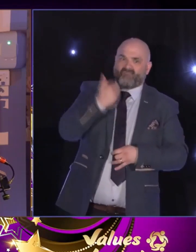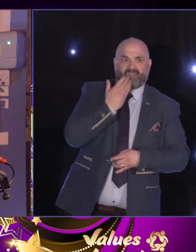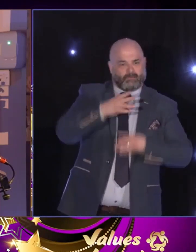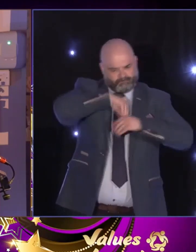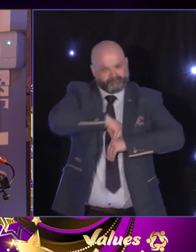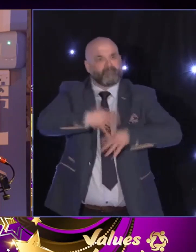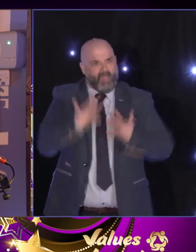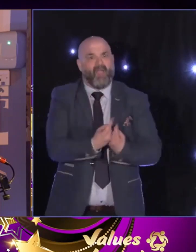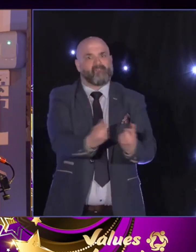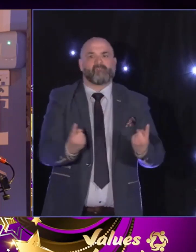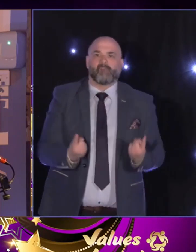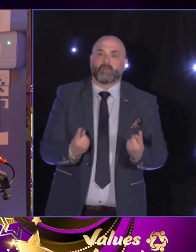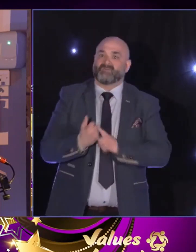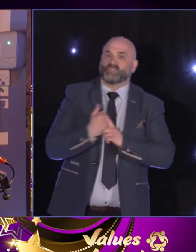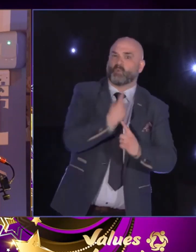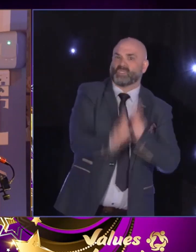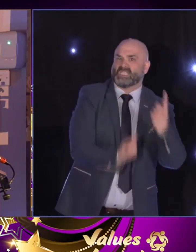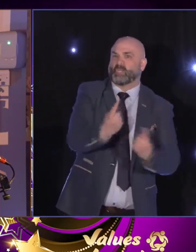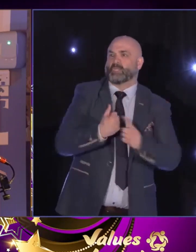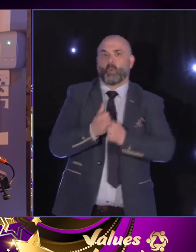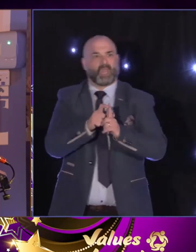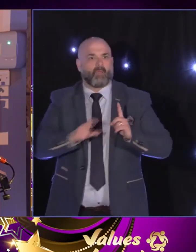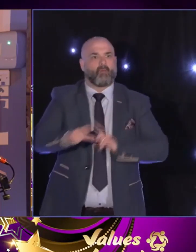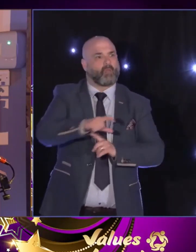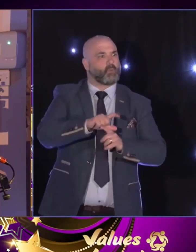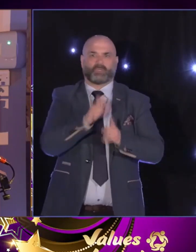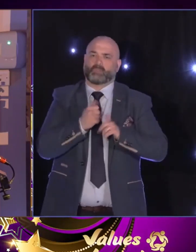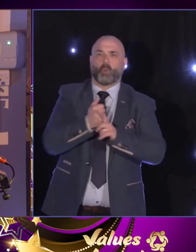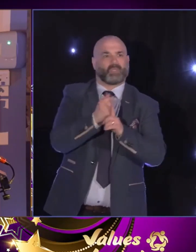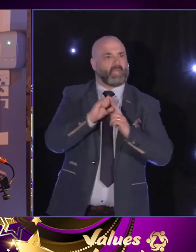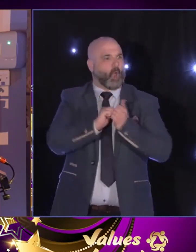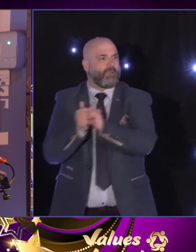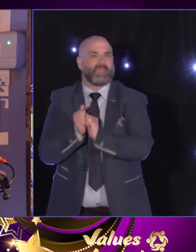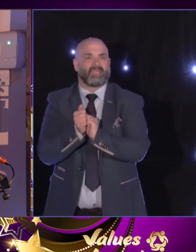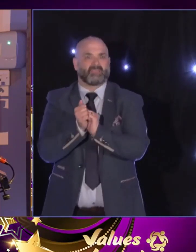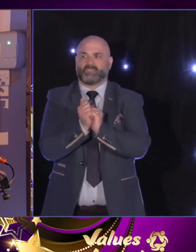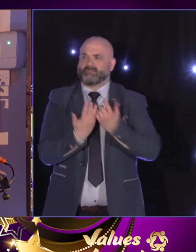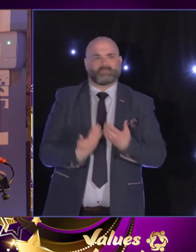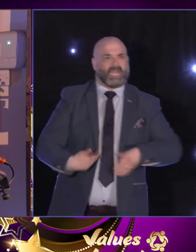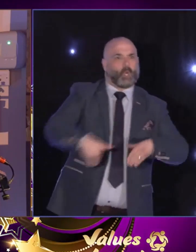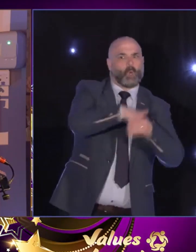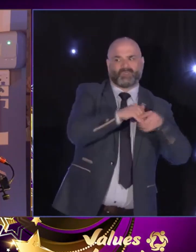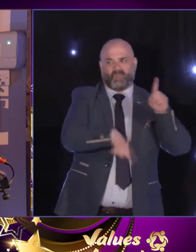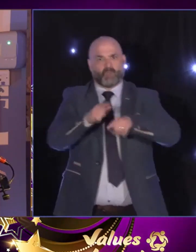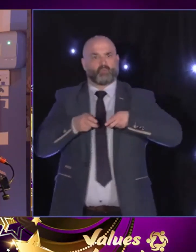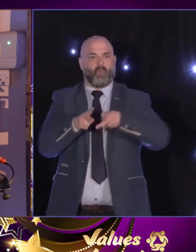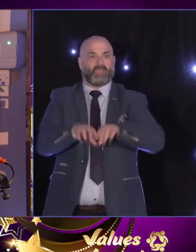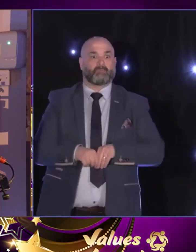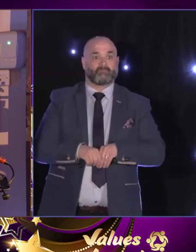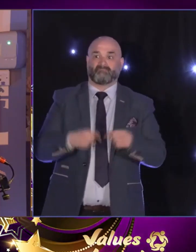for our service users and supporting our colleagues in a compassionate, inclusive and committed manner. My thanks